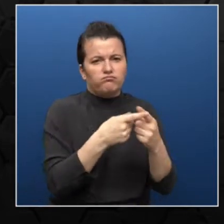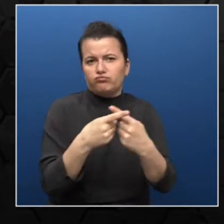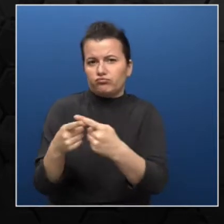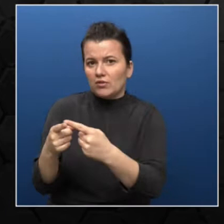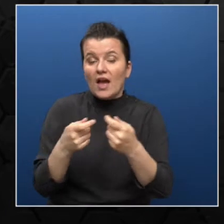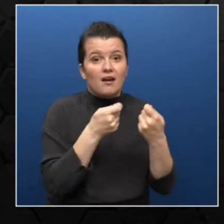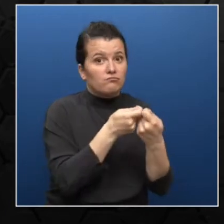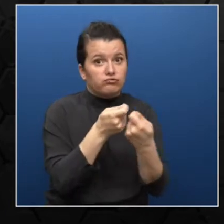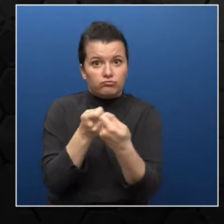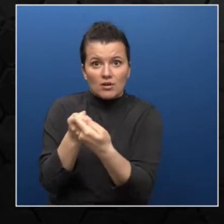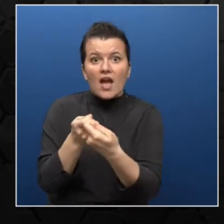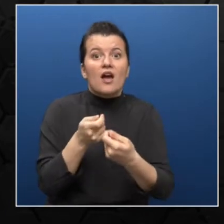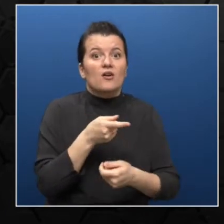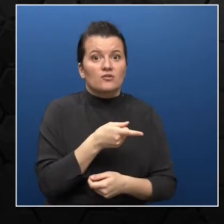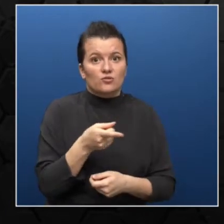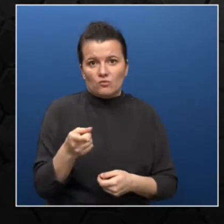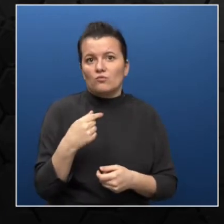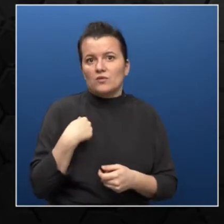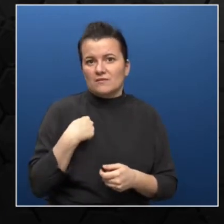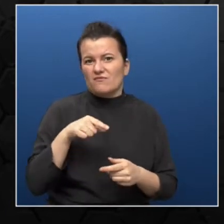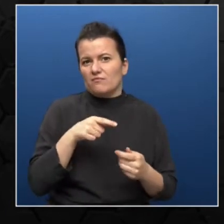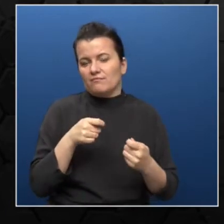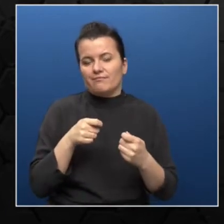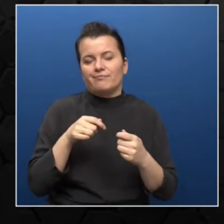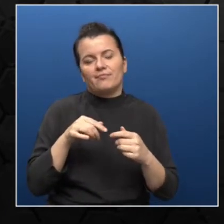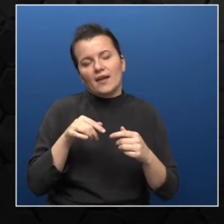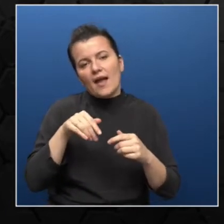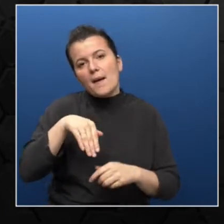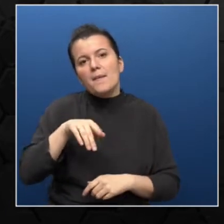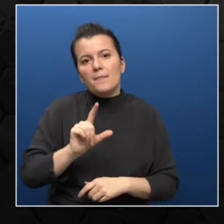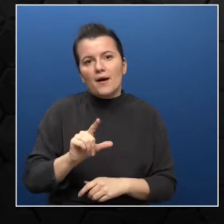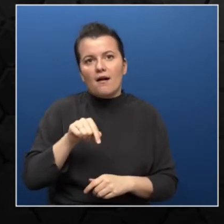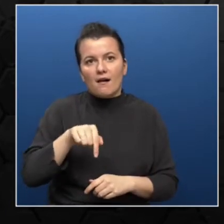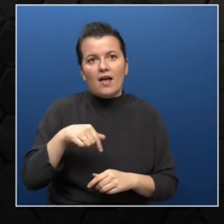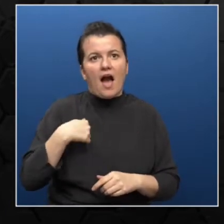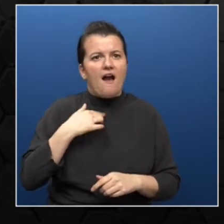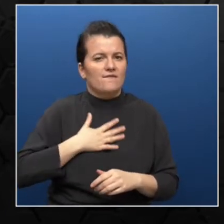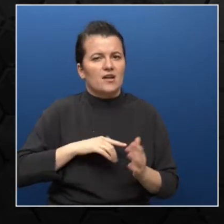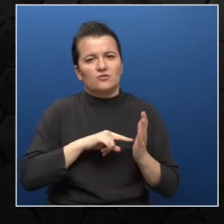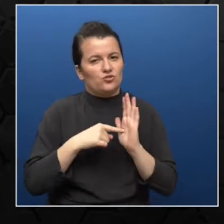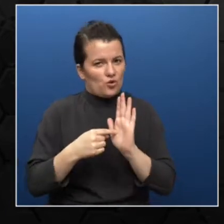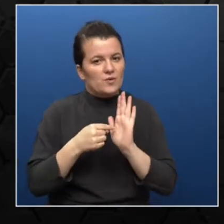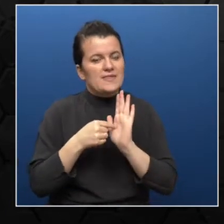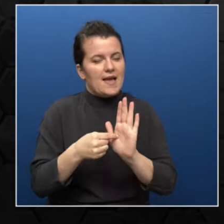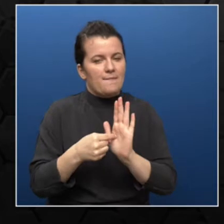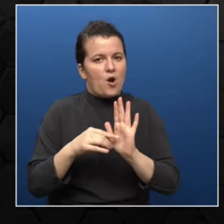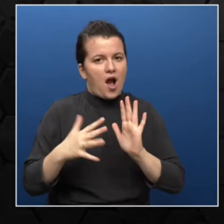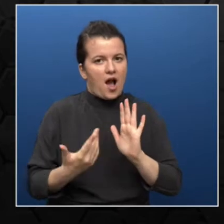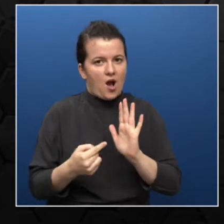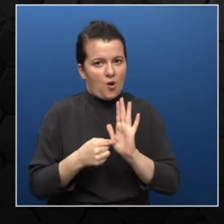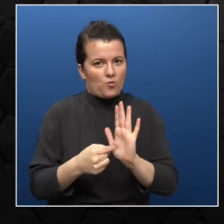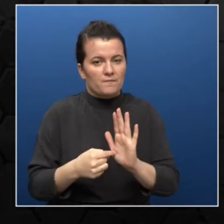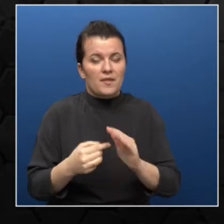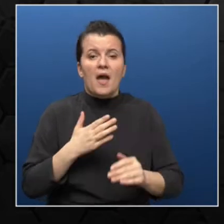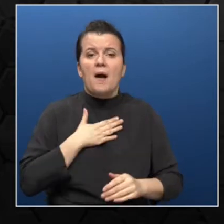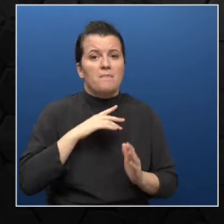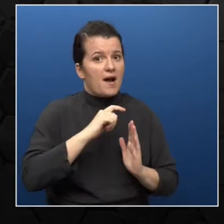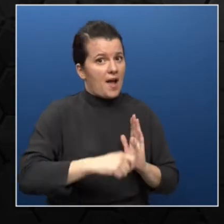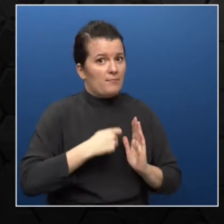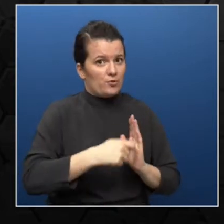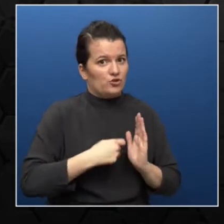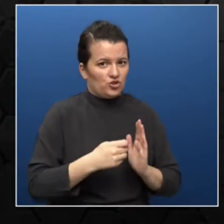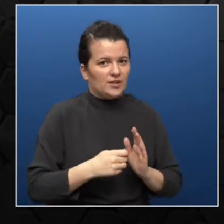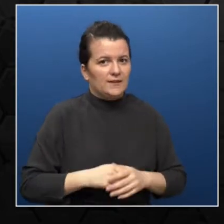within the deep learning frameworks. And it is sort of a demo that I would be giving of a project that I have implemented. And I